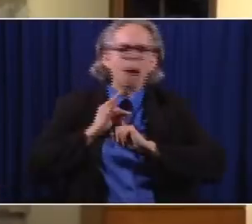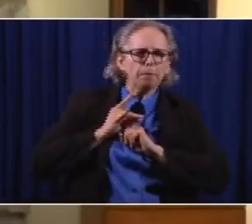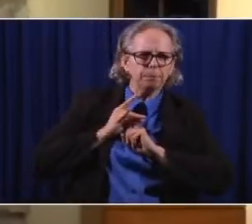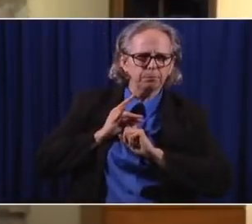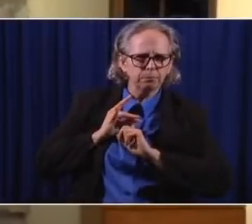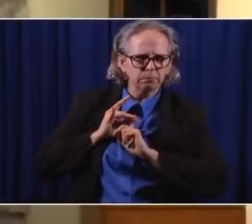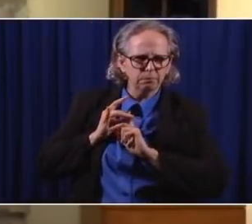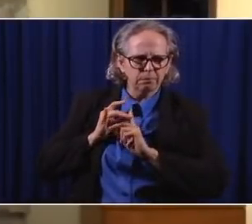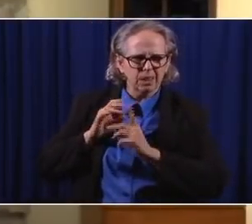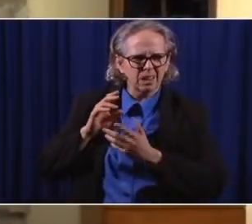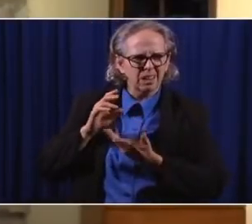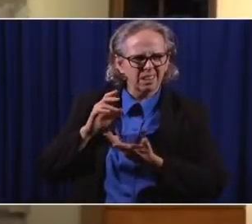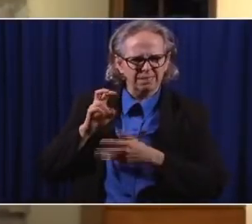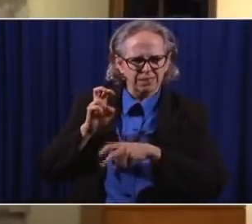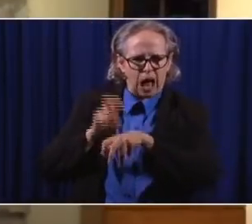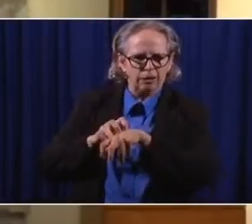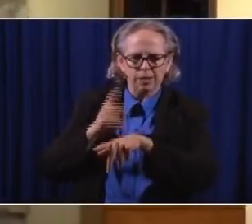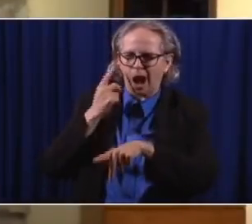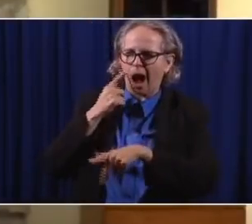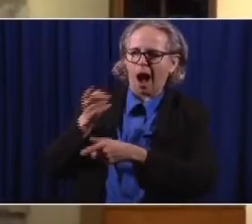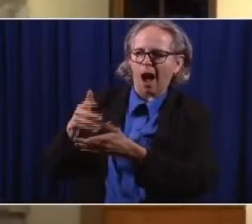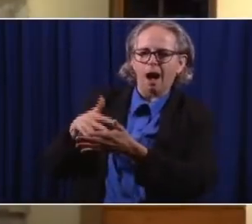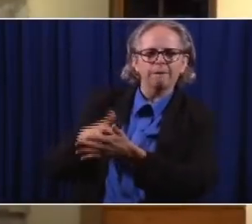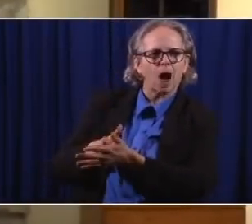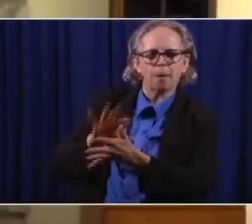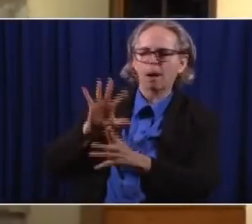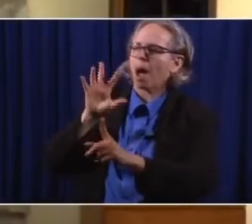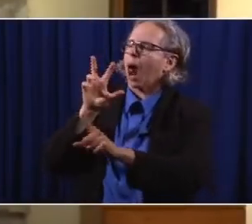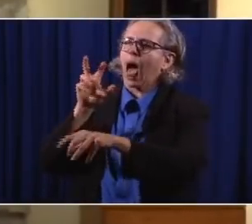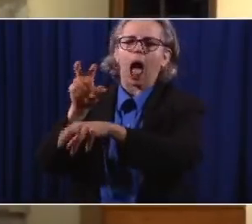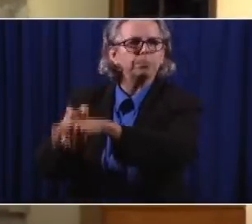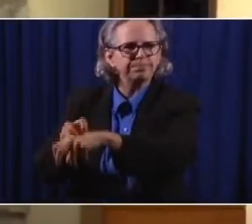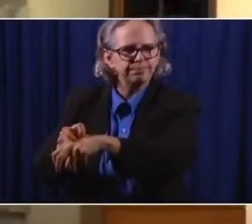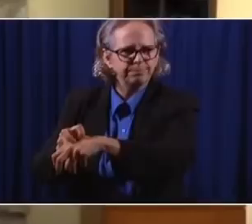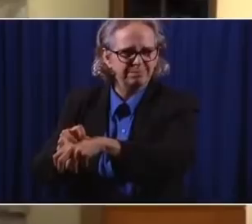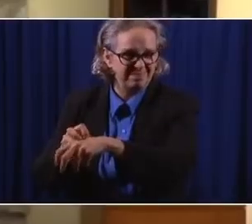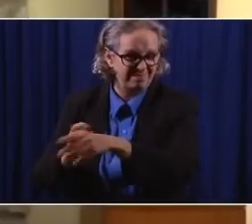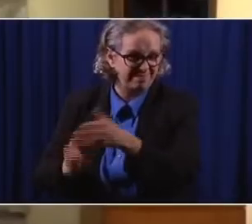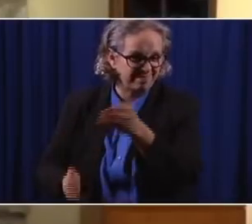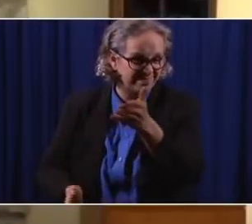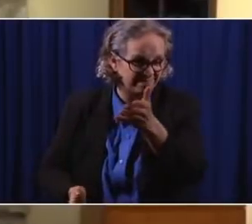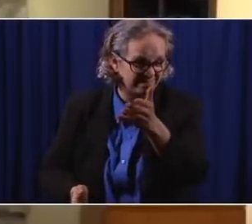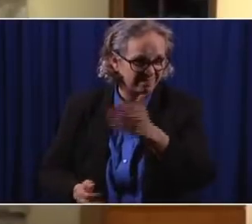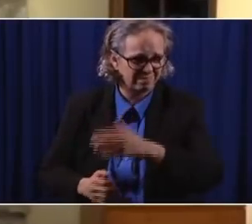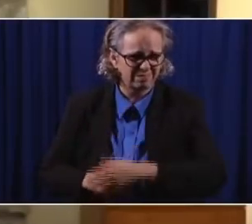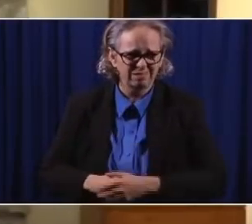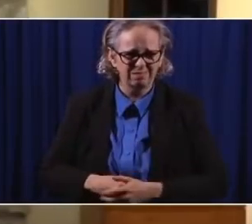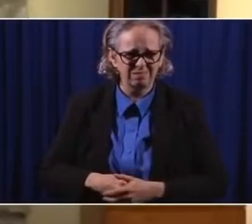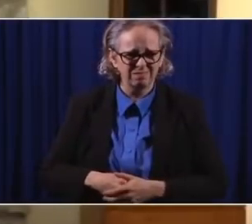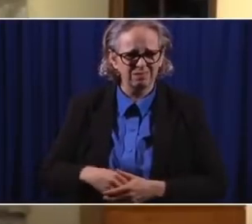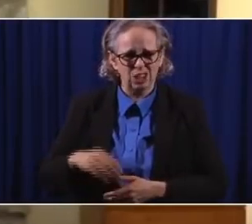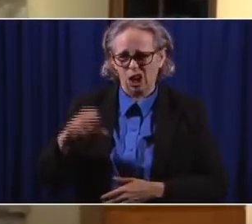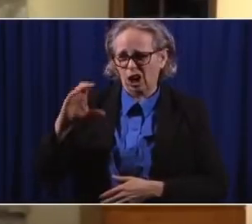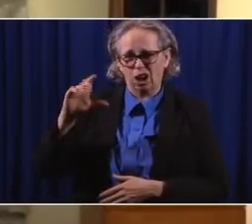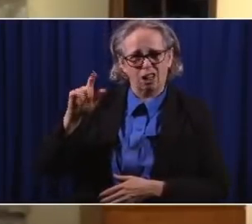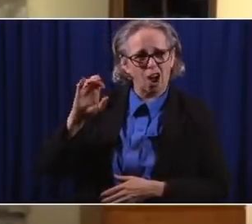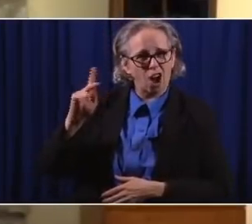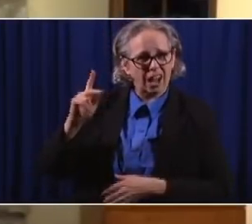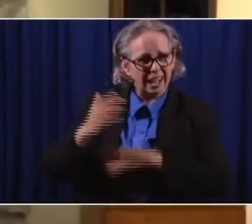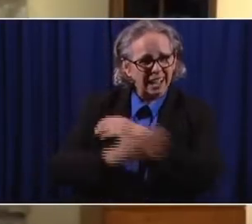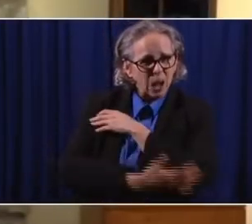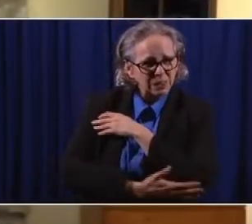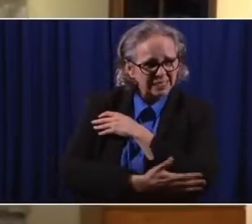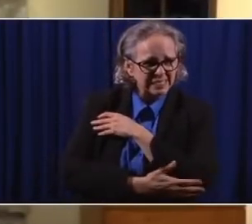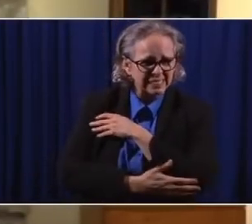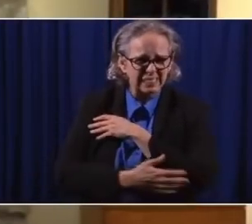list counties, and the first one will be Clark County. Clark is at a very high incidence, 251 cases per 100,000.